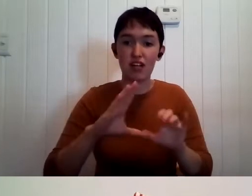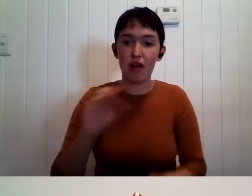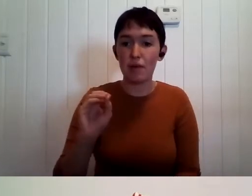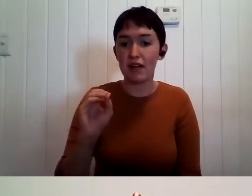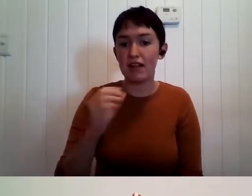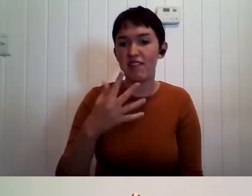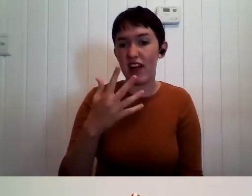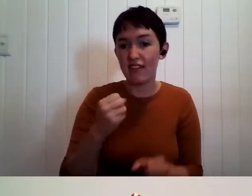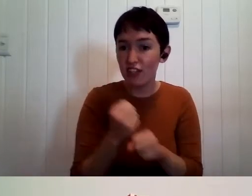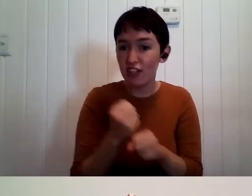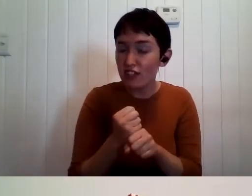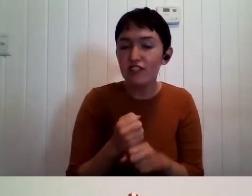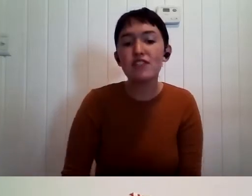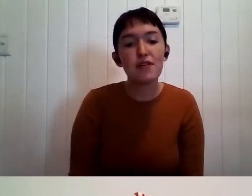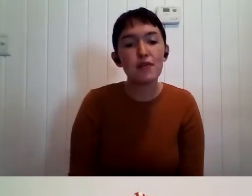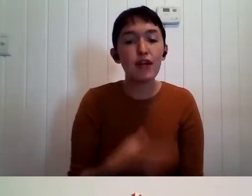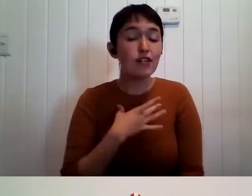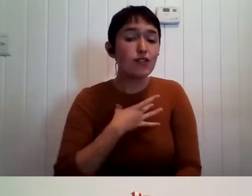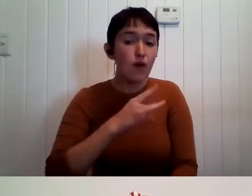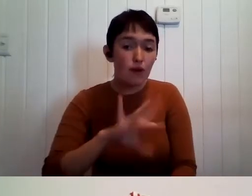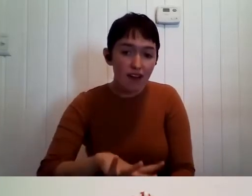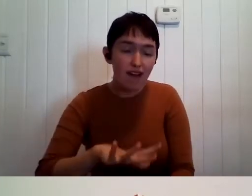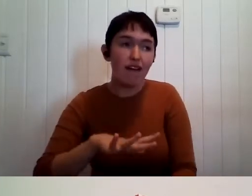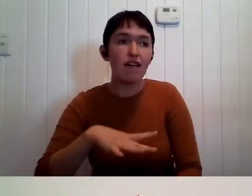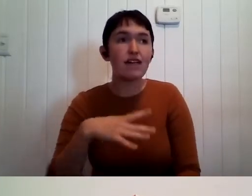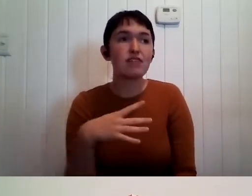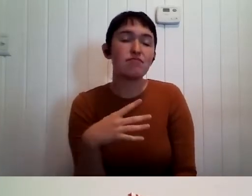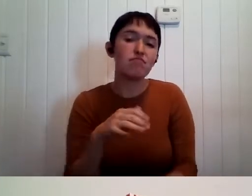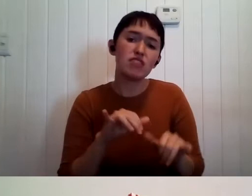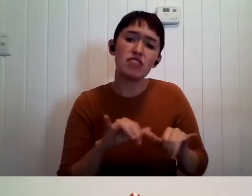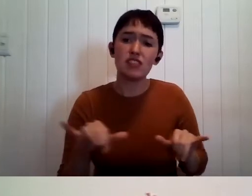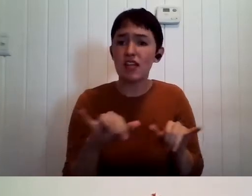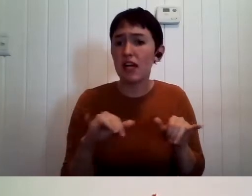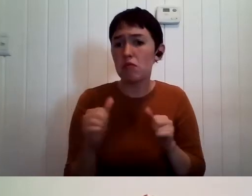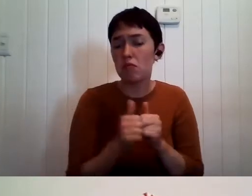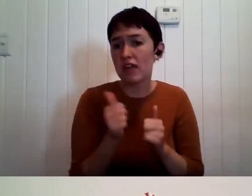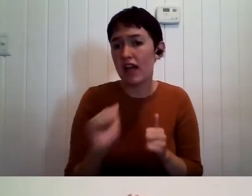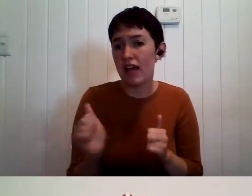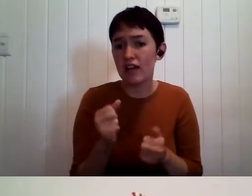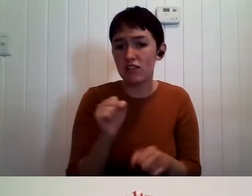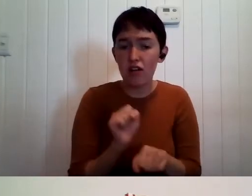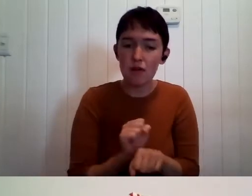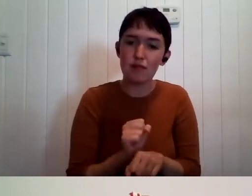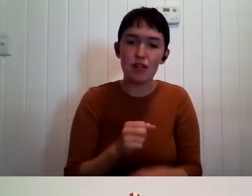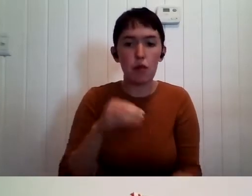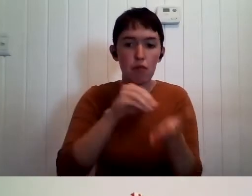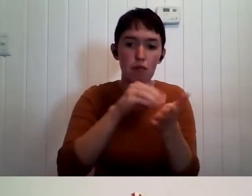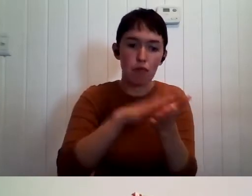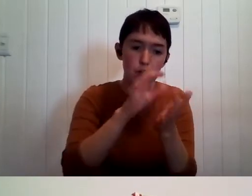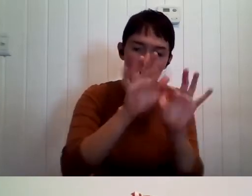like, which I think is just with any job, is just, documentation or all the meetings that you have to go back and forth